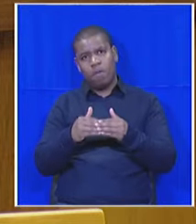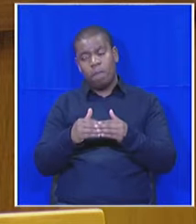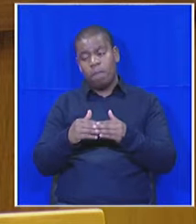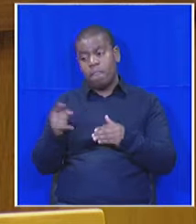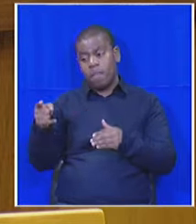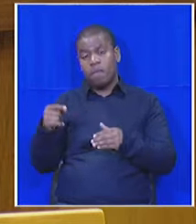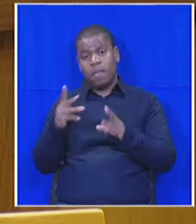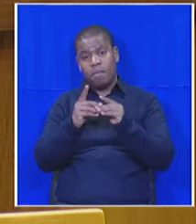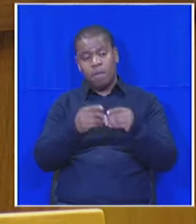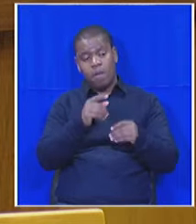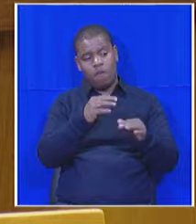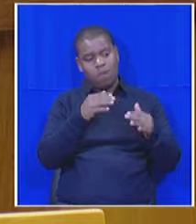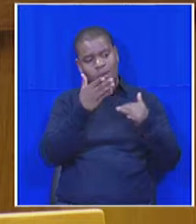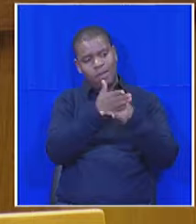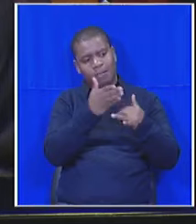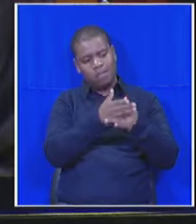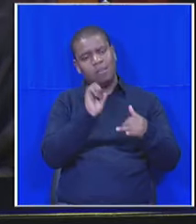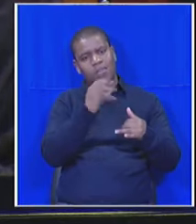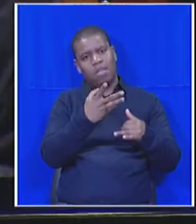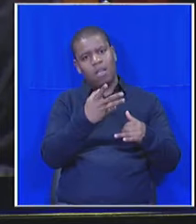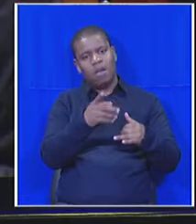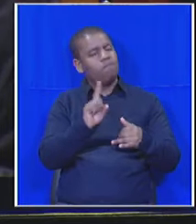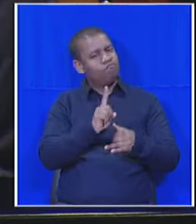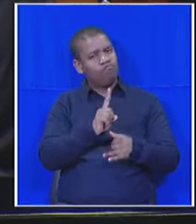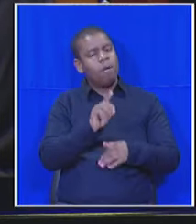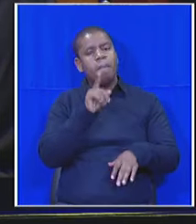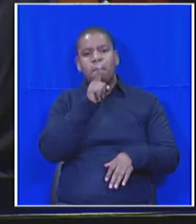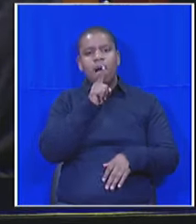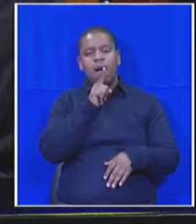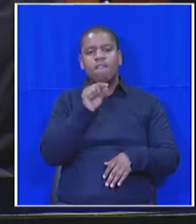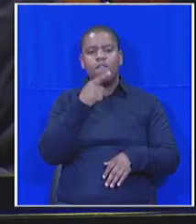for tenders, but for service. Thank you very much. Thank you.